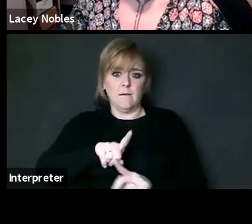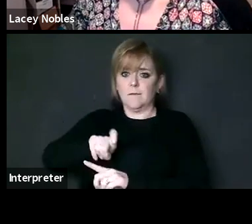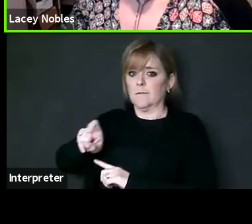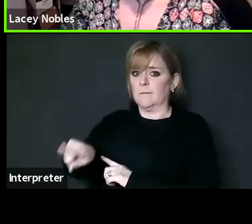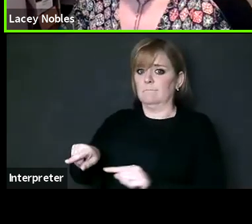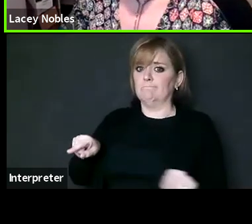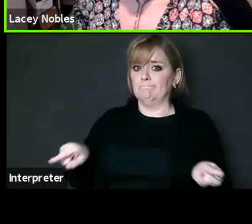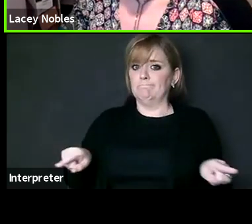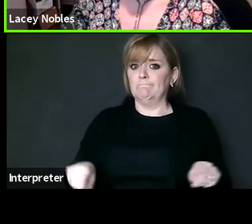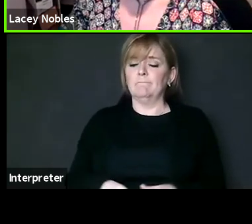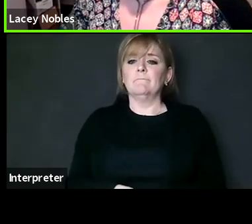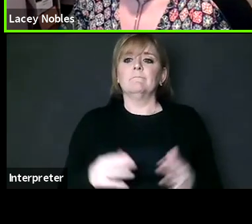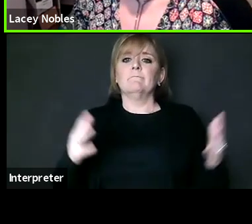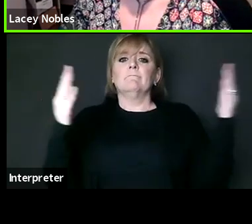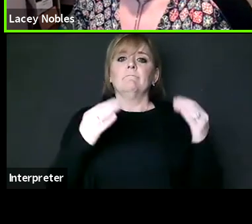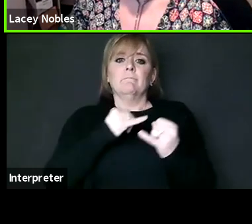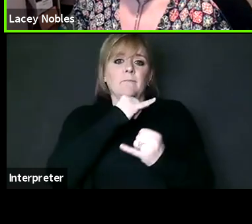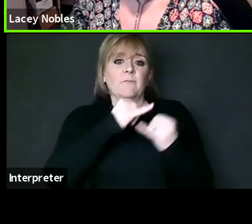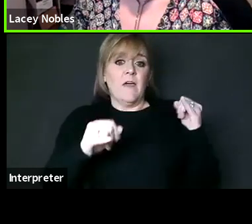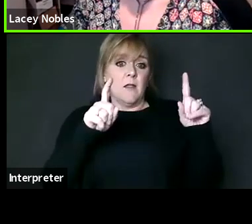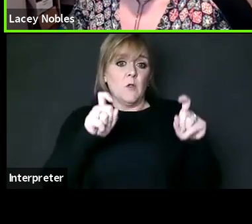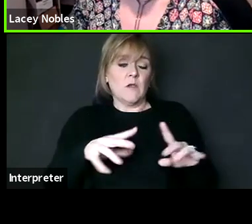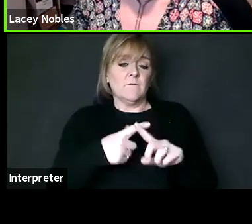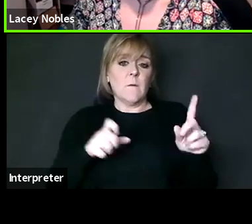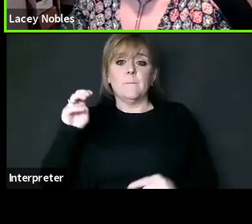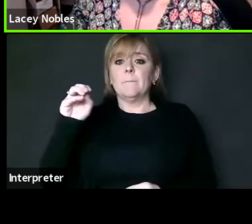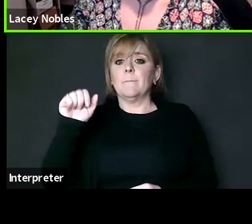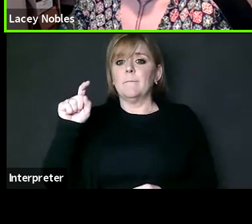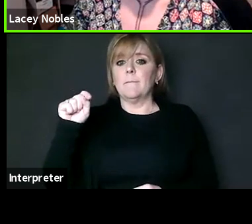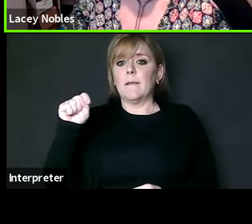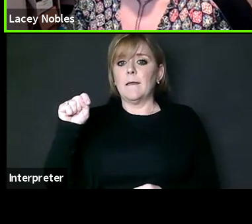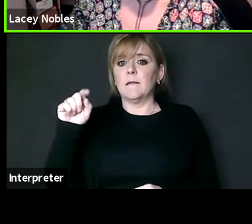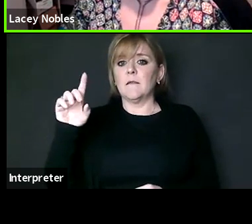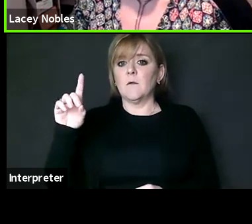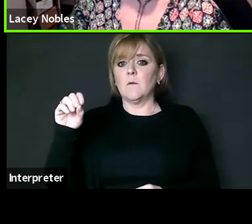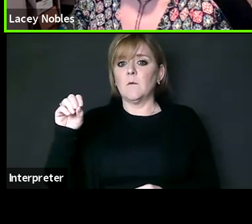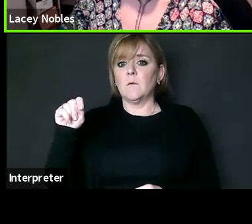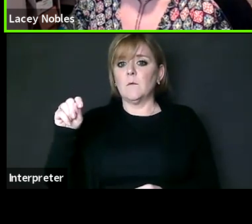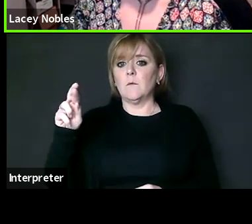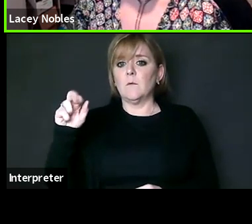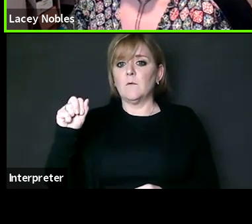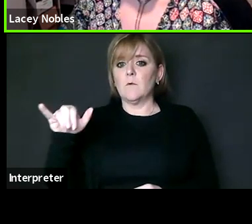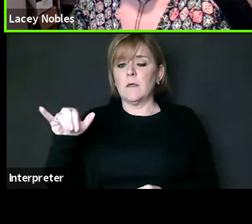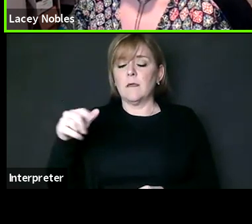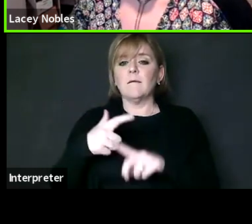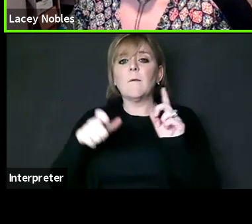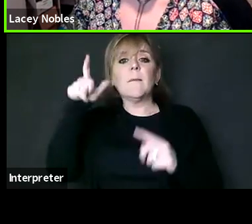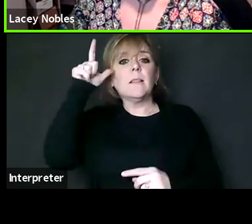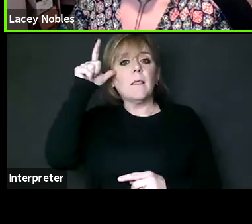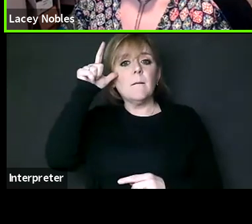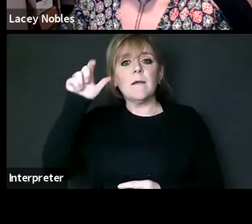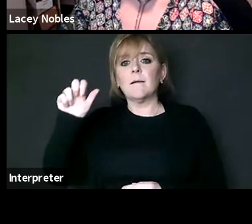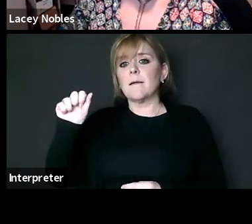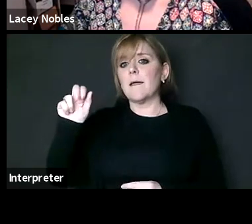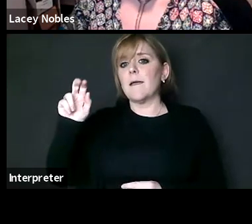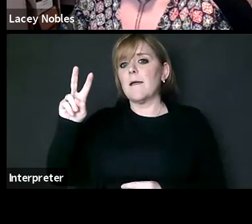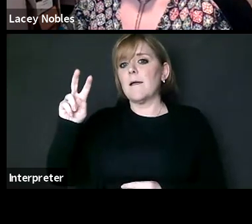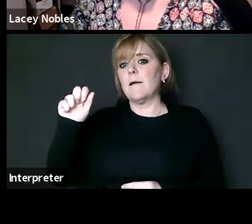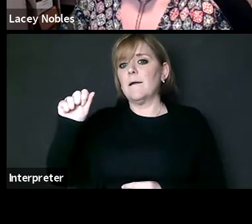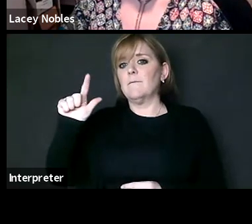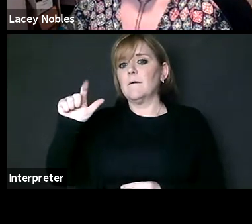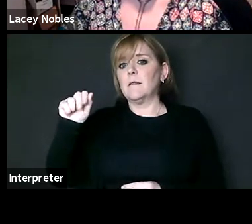Okay, and our final question is from Matt Dautre from the Lubbock Avalanche Journal. Hey